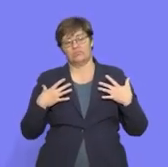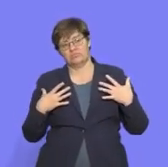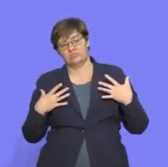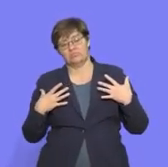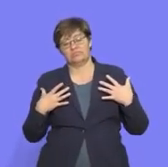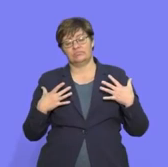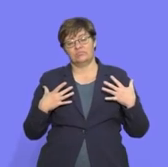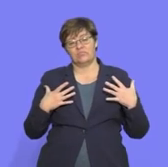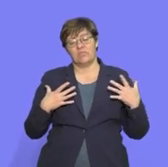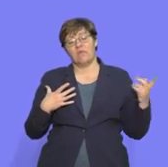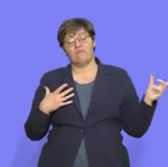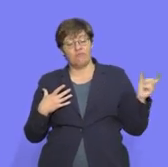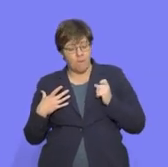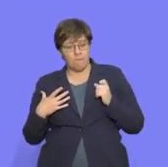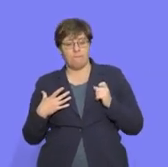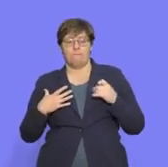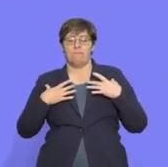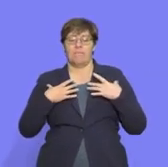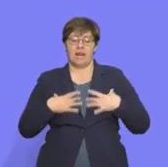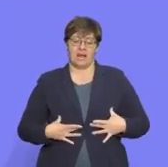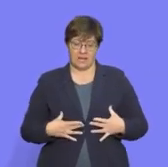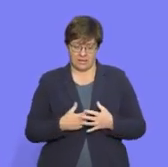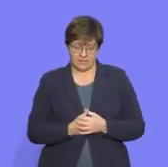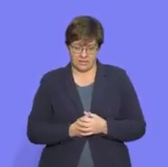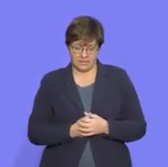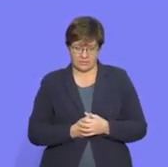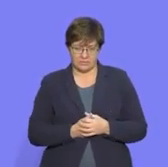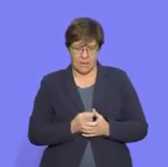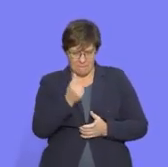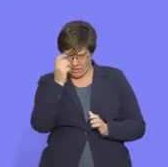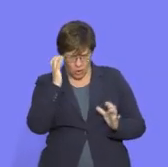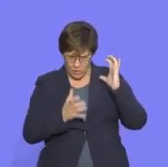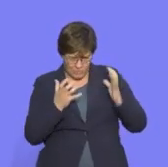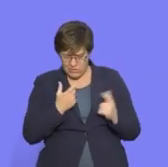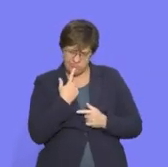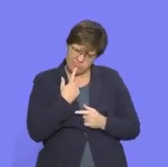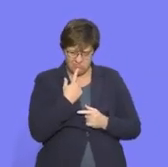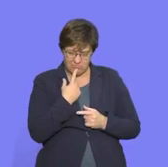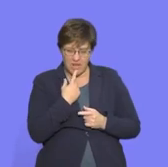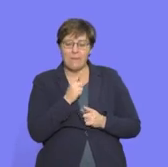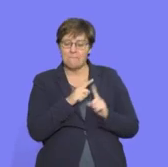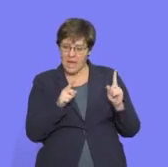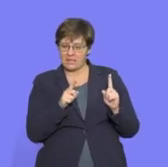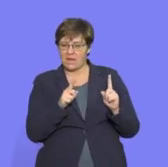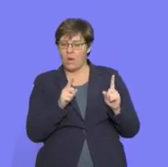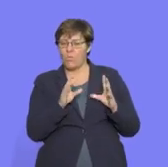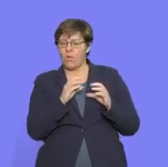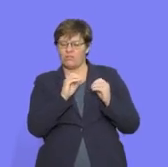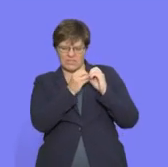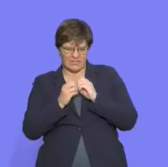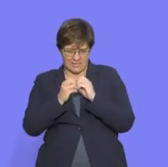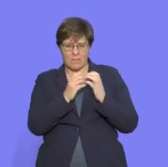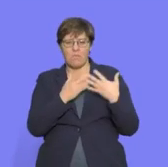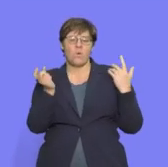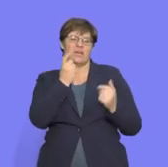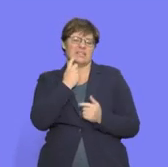all right, or it has come from my lungs. A little bit confusing, but we will, all right, sort it out,